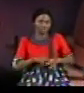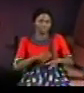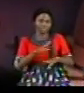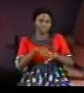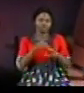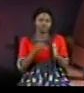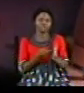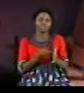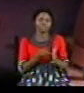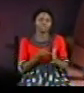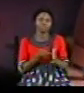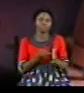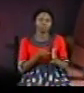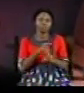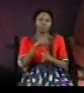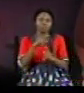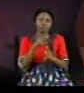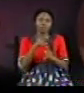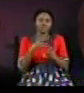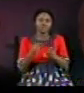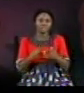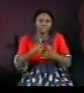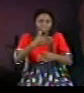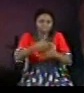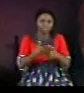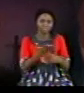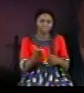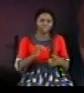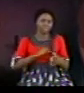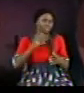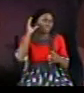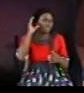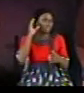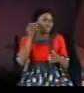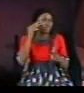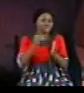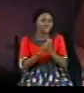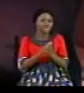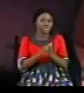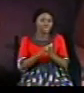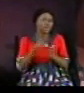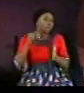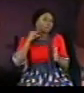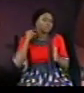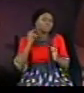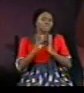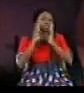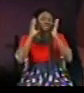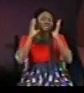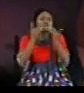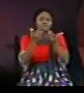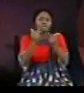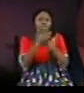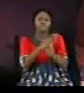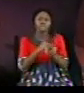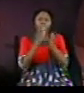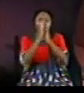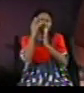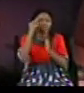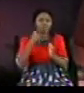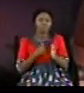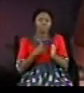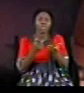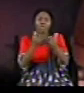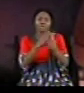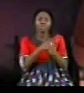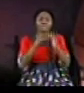that bench, the next thing that I heard was that, Pastor, come and pray for me. Come and pray